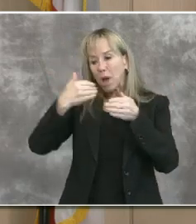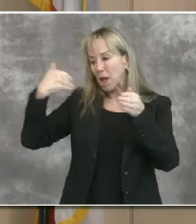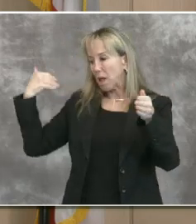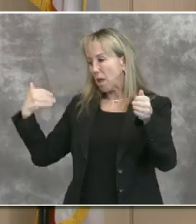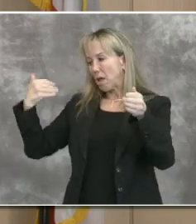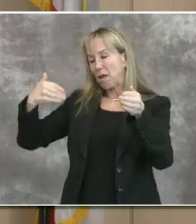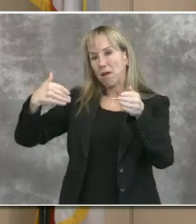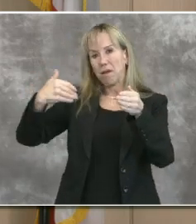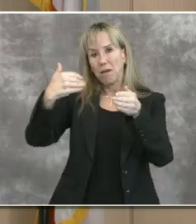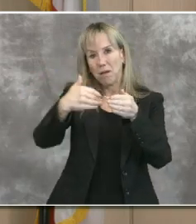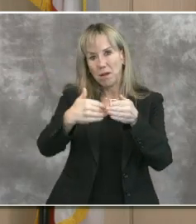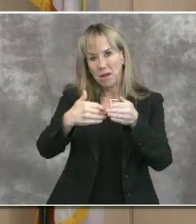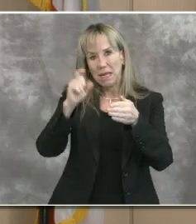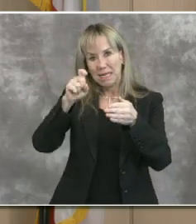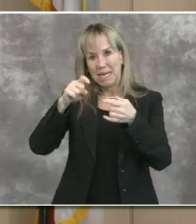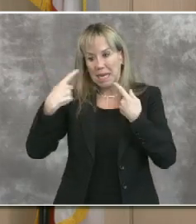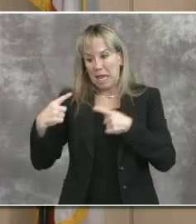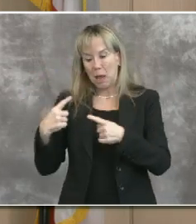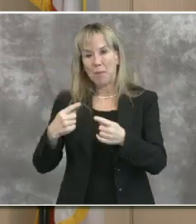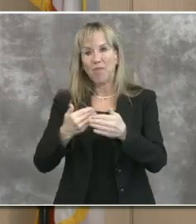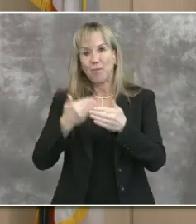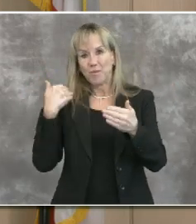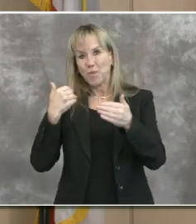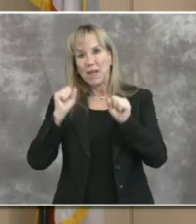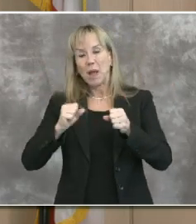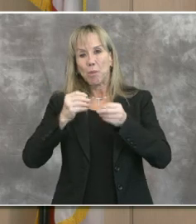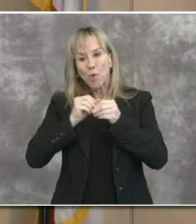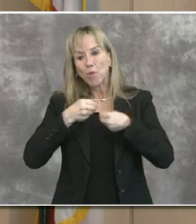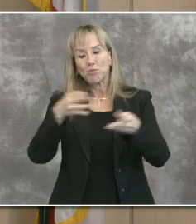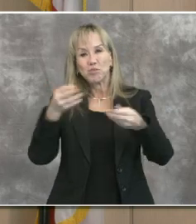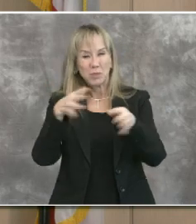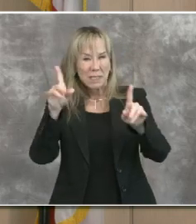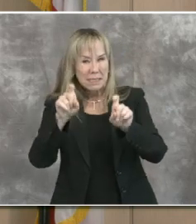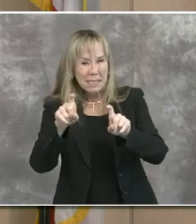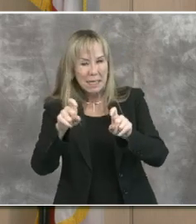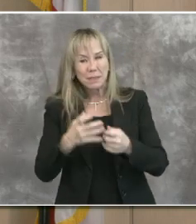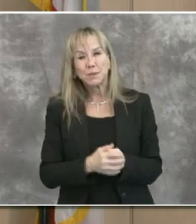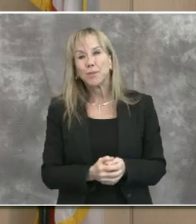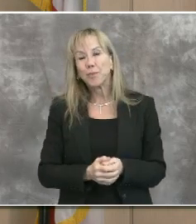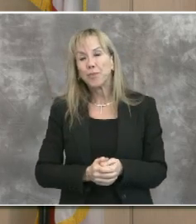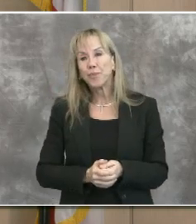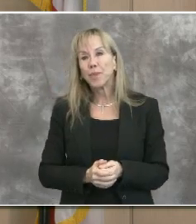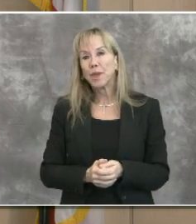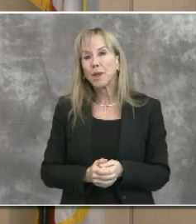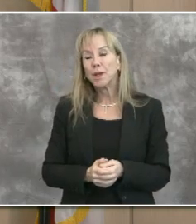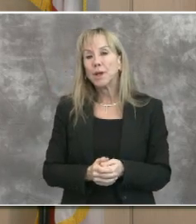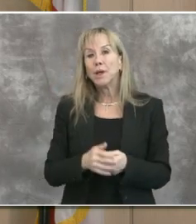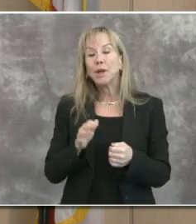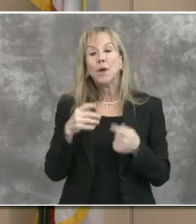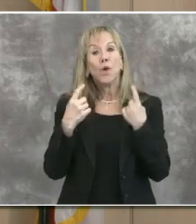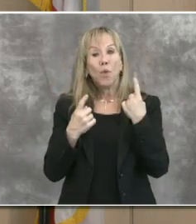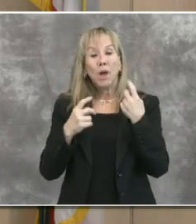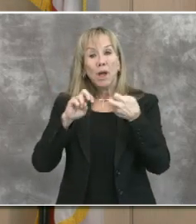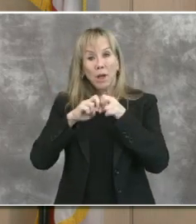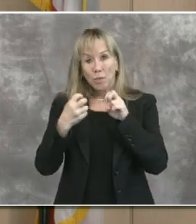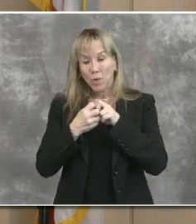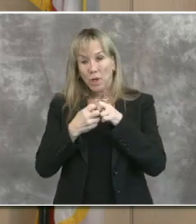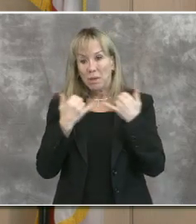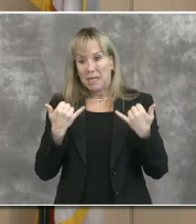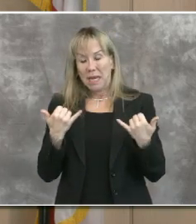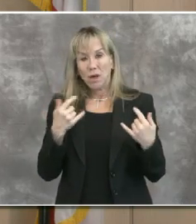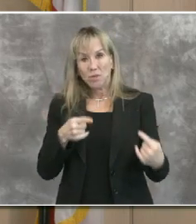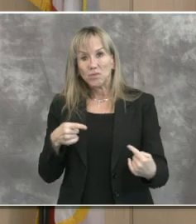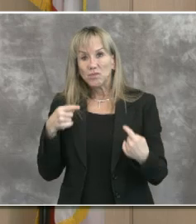before that that need to be in place in order to successfully test individuals. So one of the issues that we are struggling